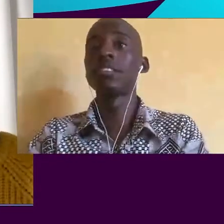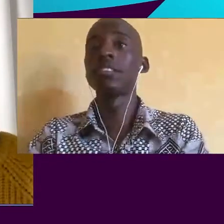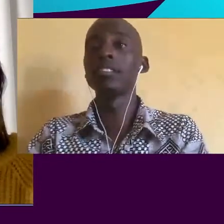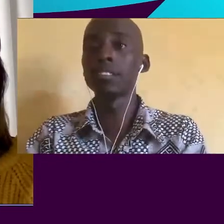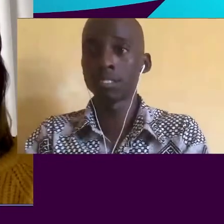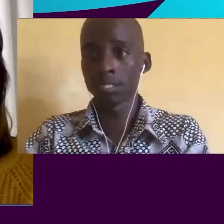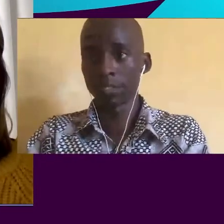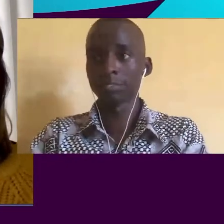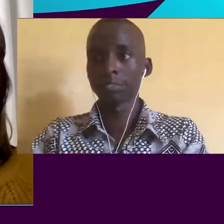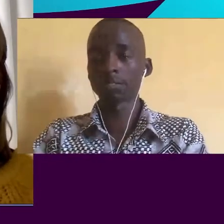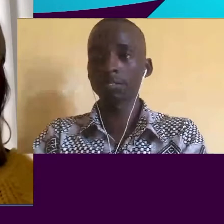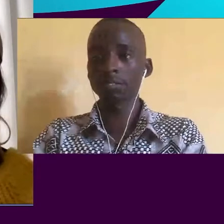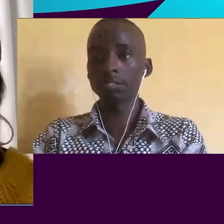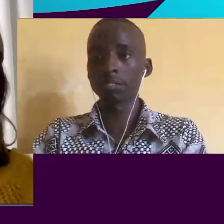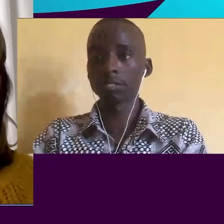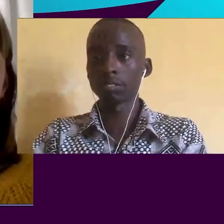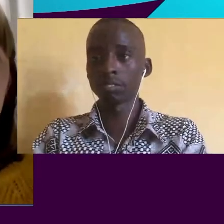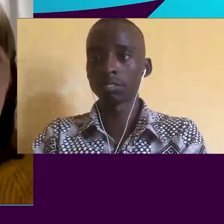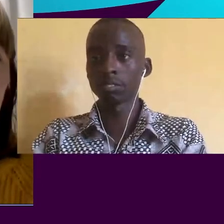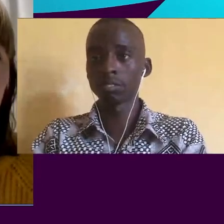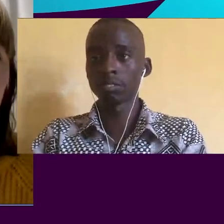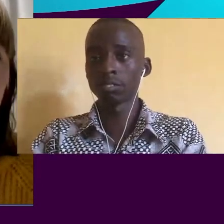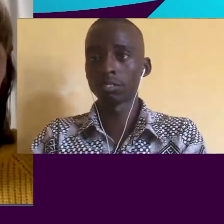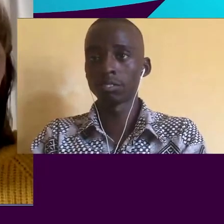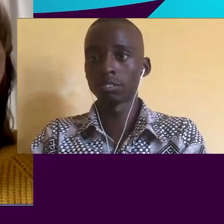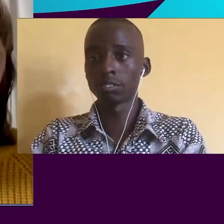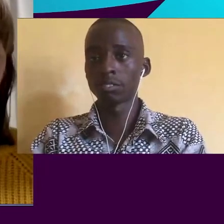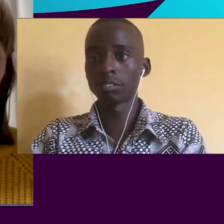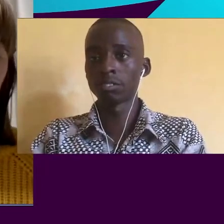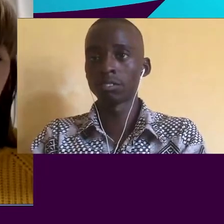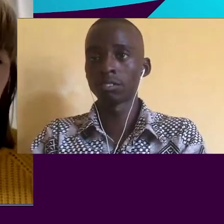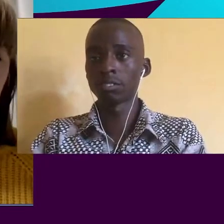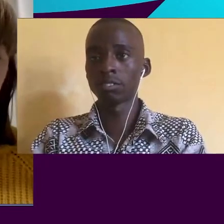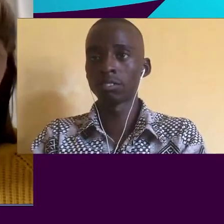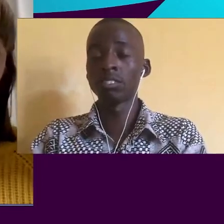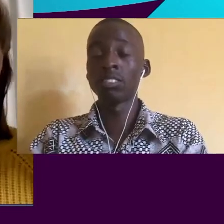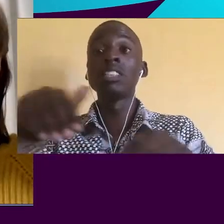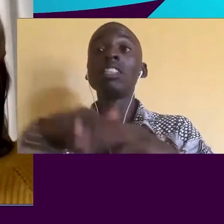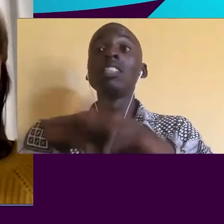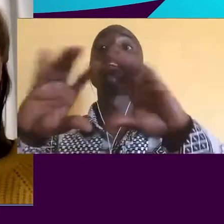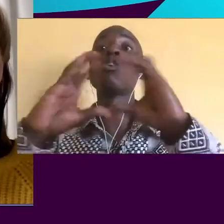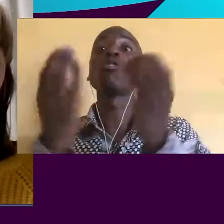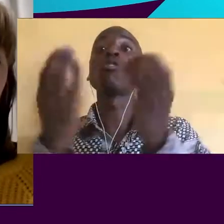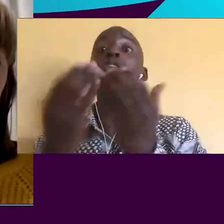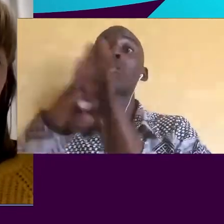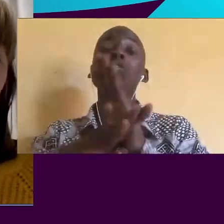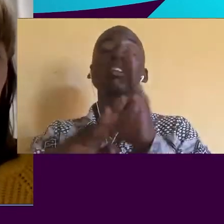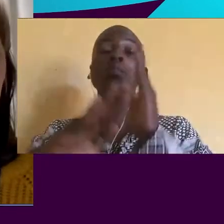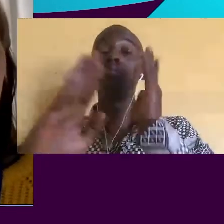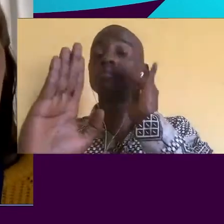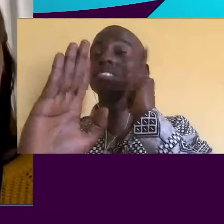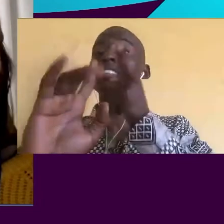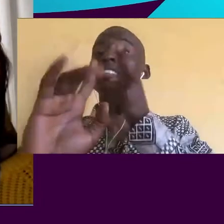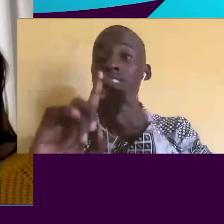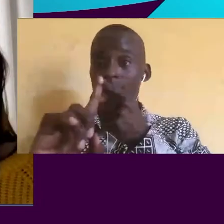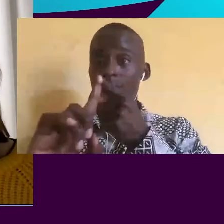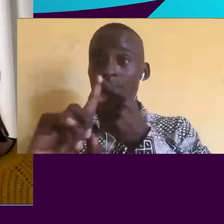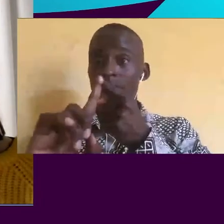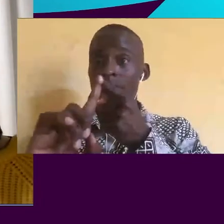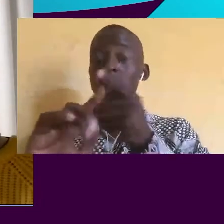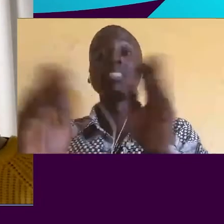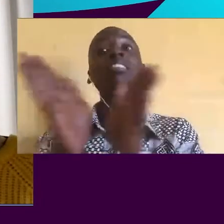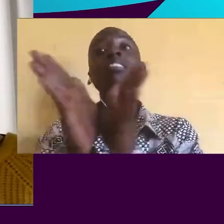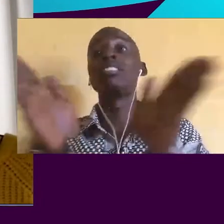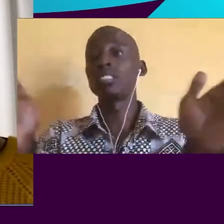go into that in a bit more detail in a bit. I mean, overall, our program target is 50% participation. So we want to